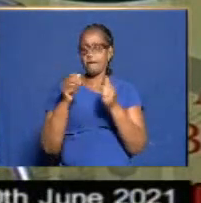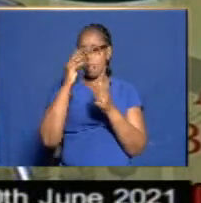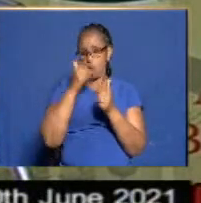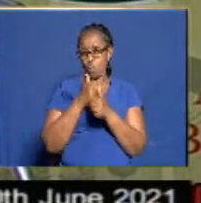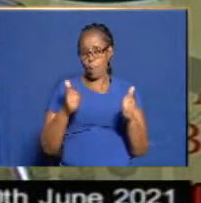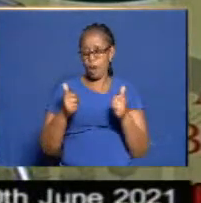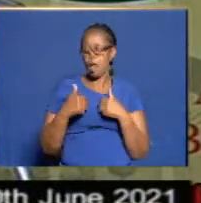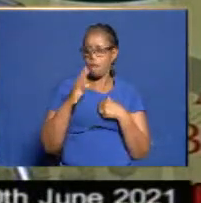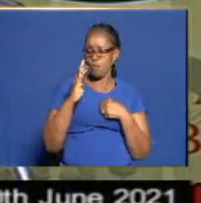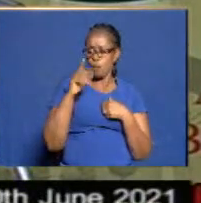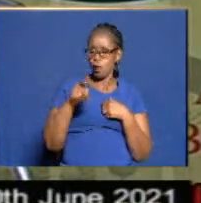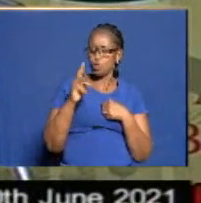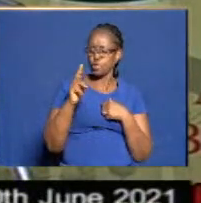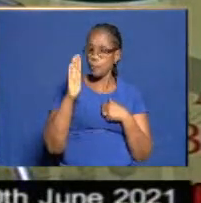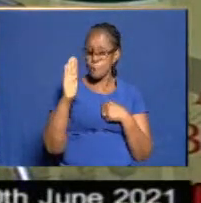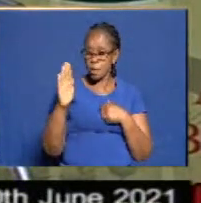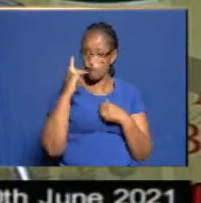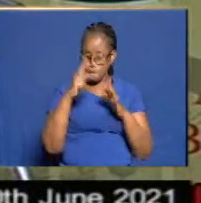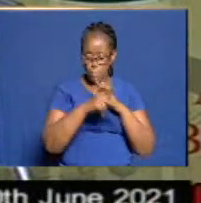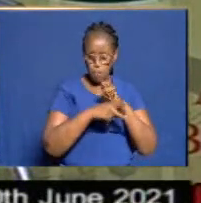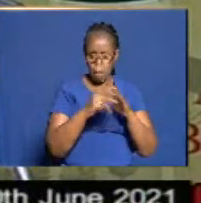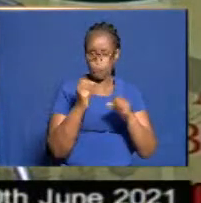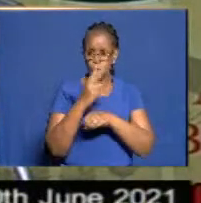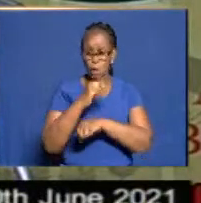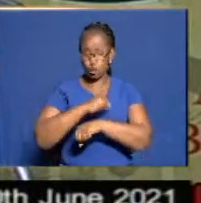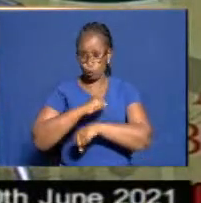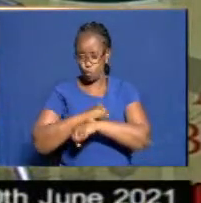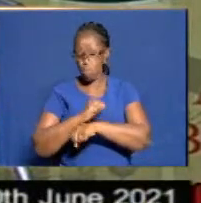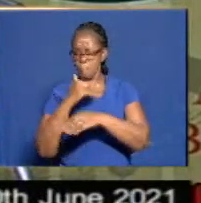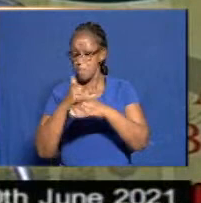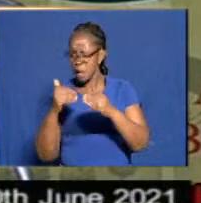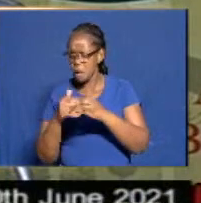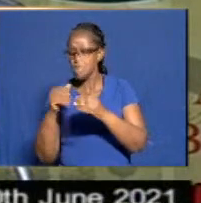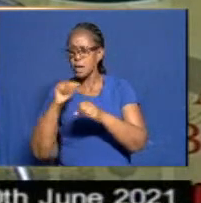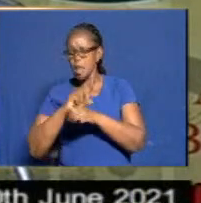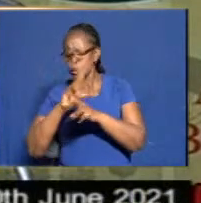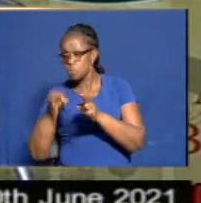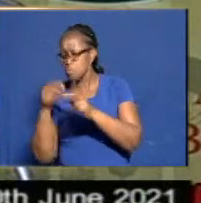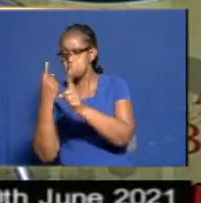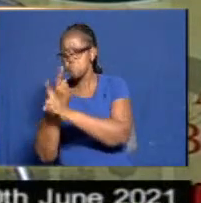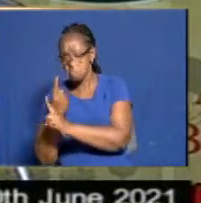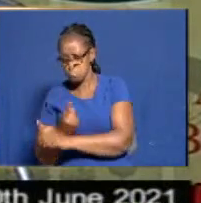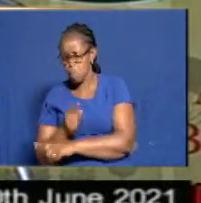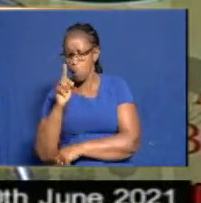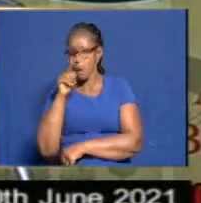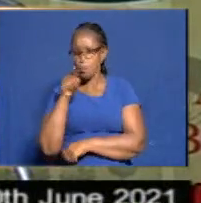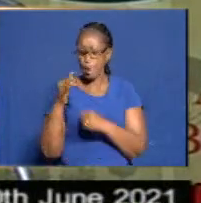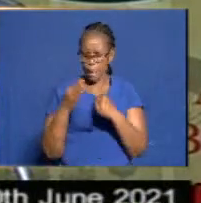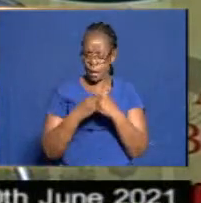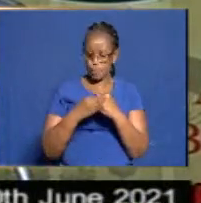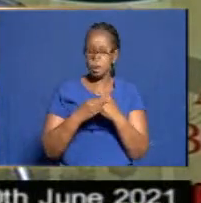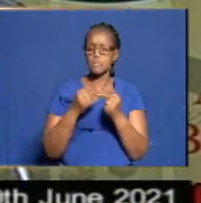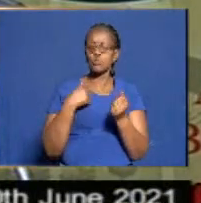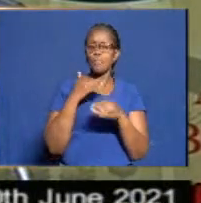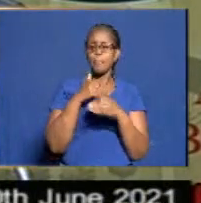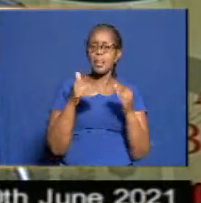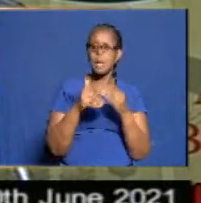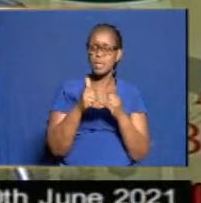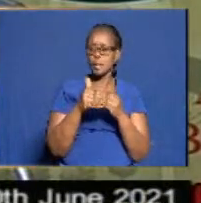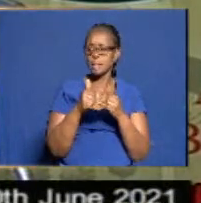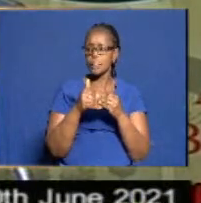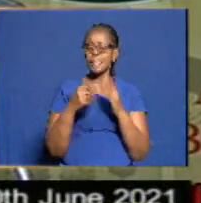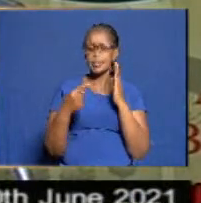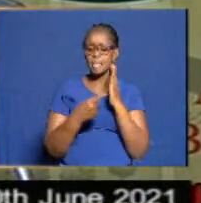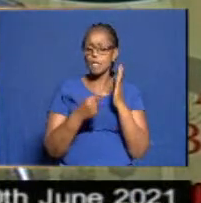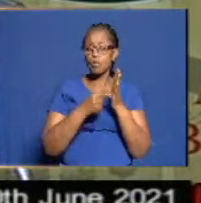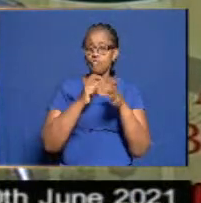4.2 billion for primary and secondary schools infrastructure, and KSH 1.8 billion for construction and equipping of technical training